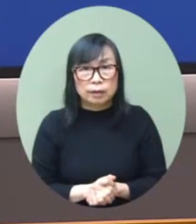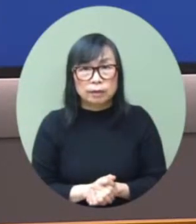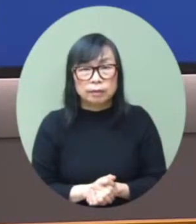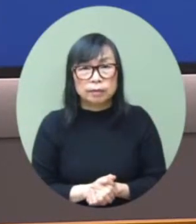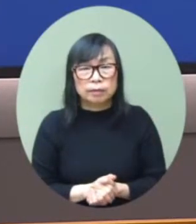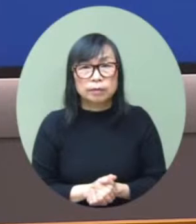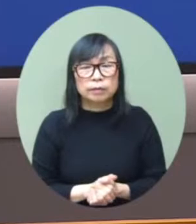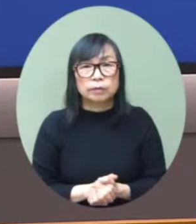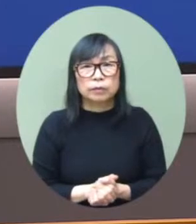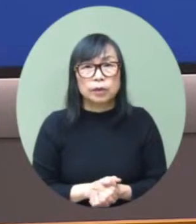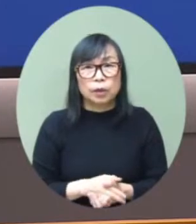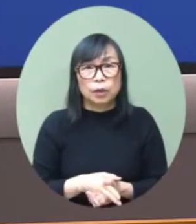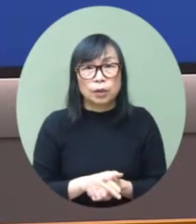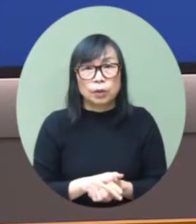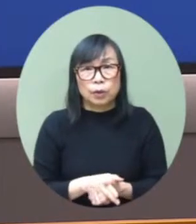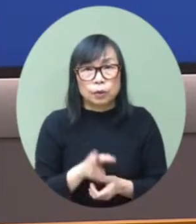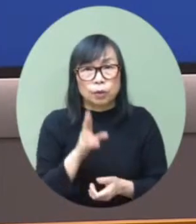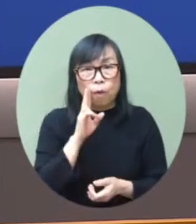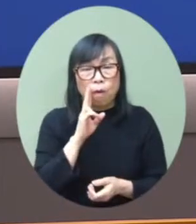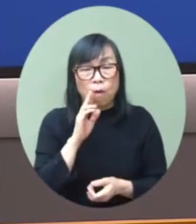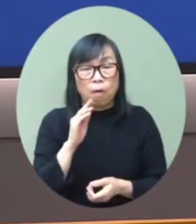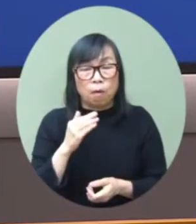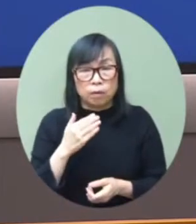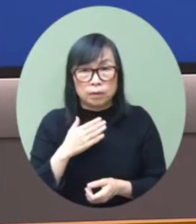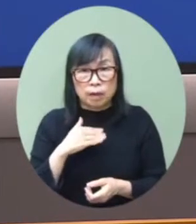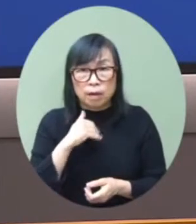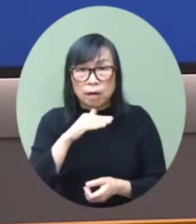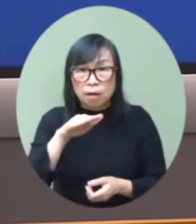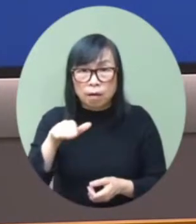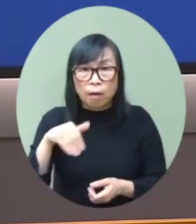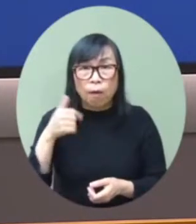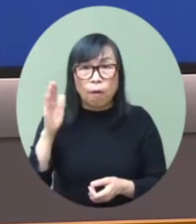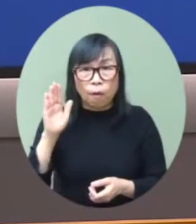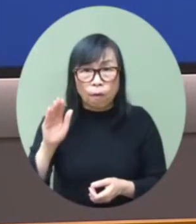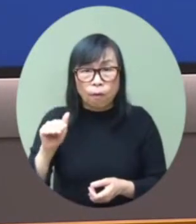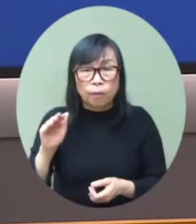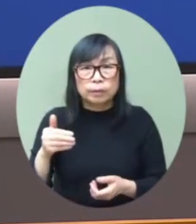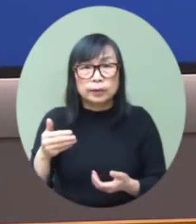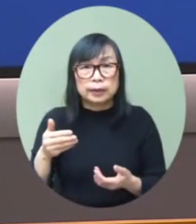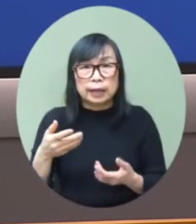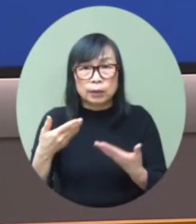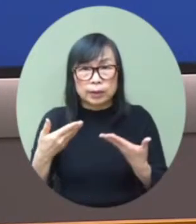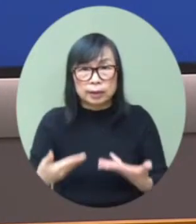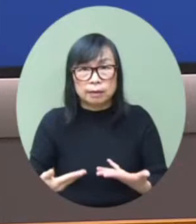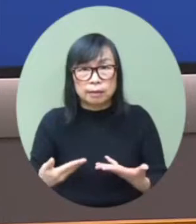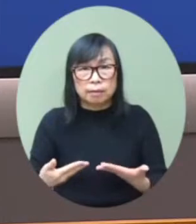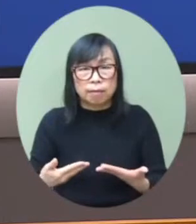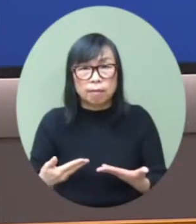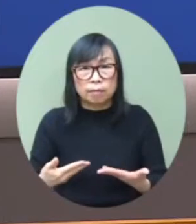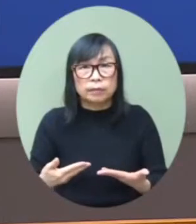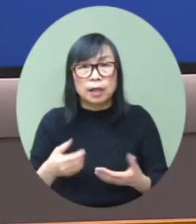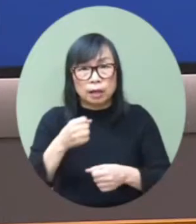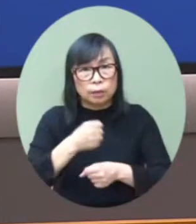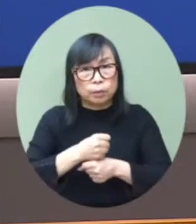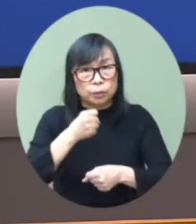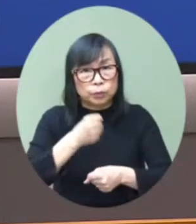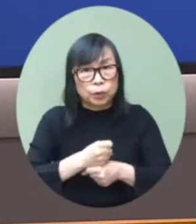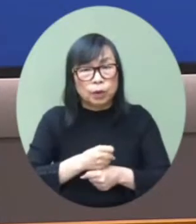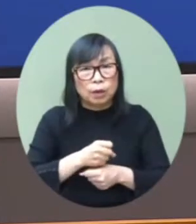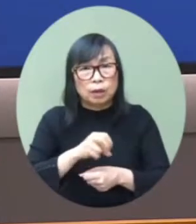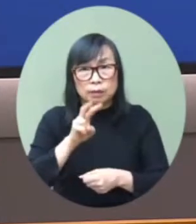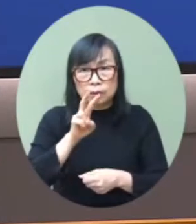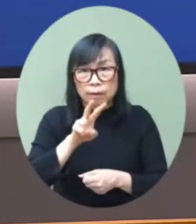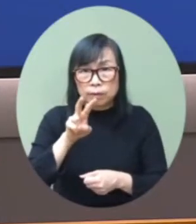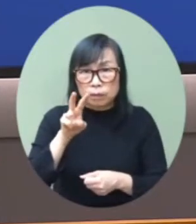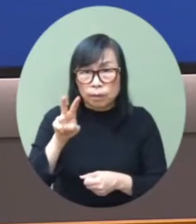the existing work that we are doing, the better. So that's why I said that in conducting something quite similar,